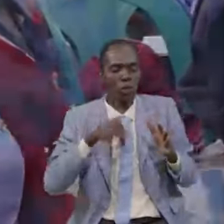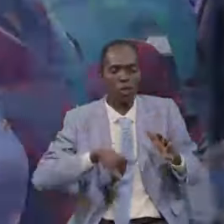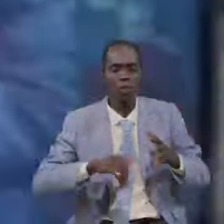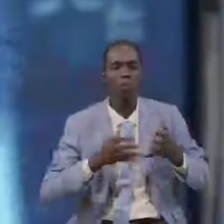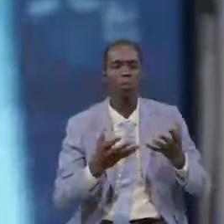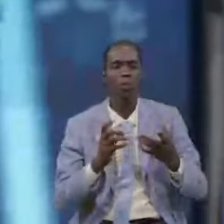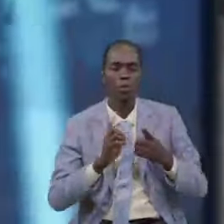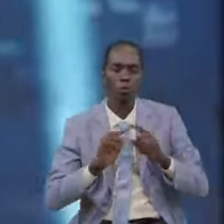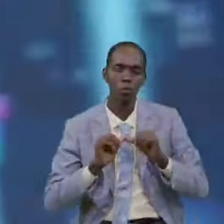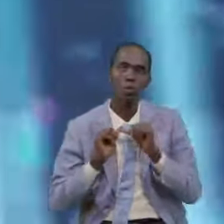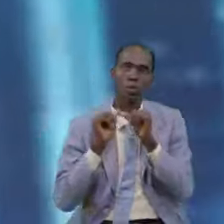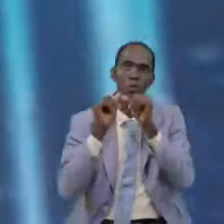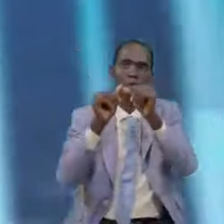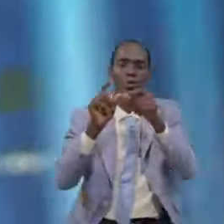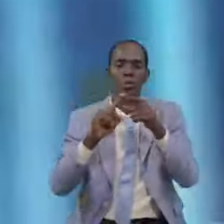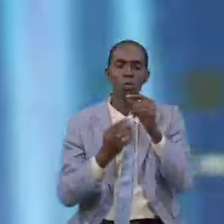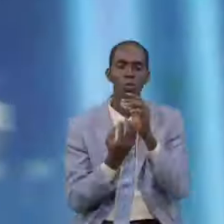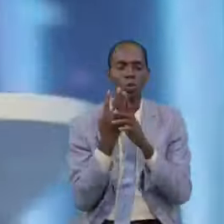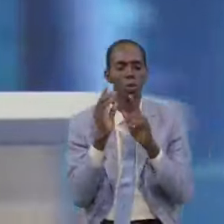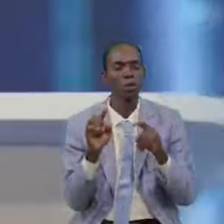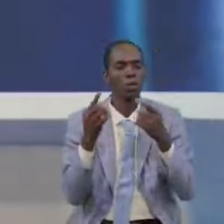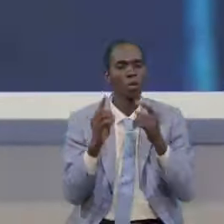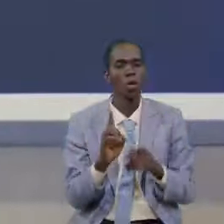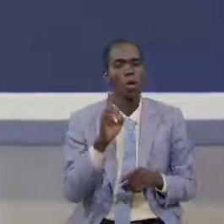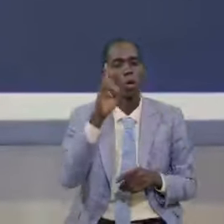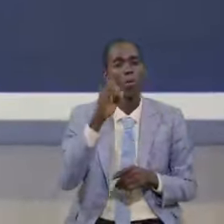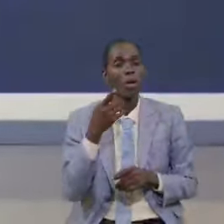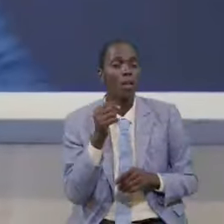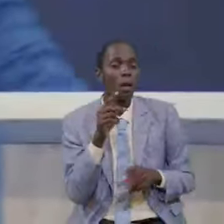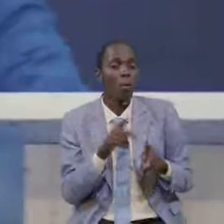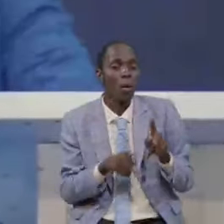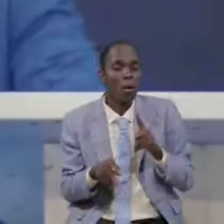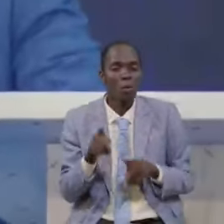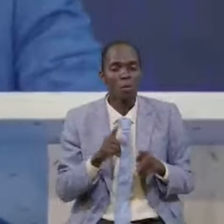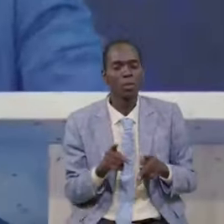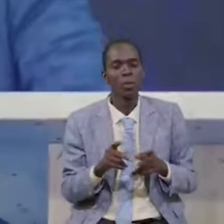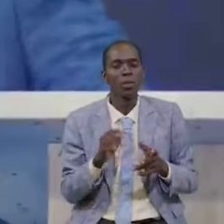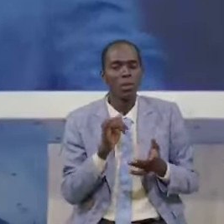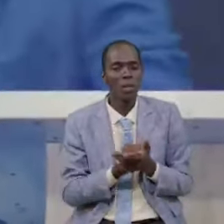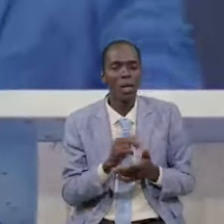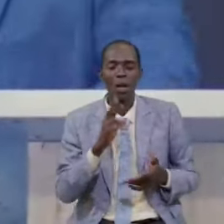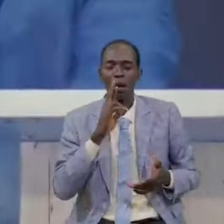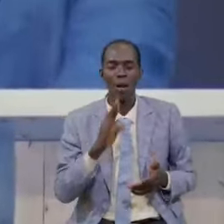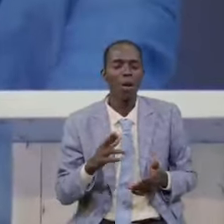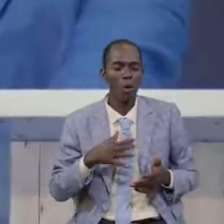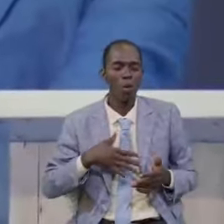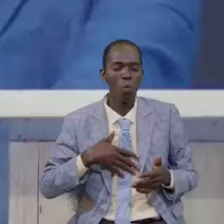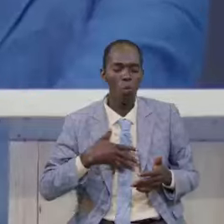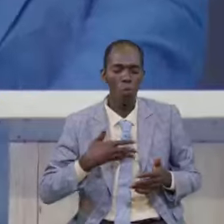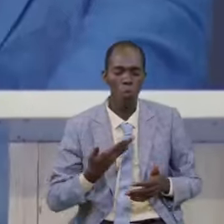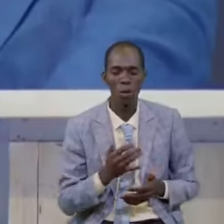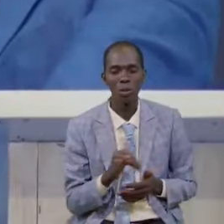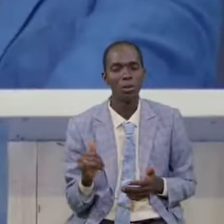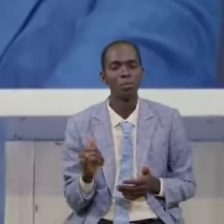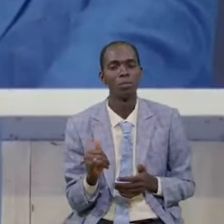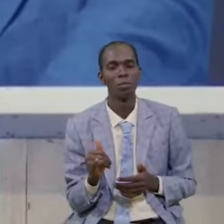have the mind, they're the people that win. Winning with the mind for your goal. They have a